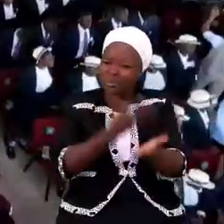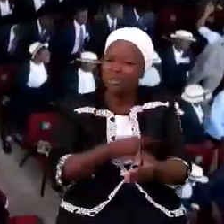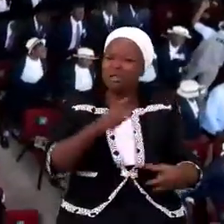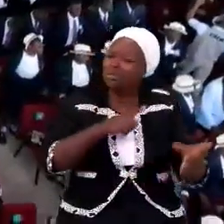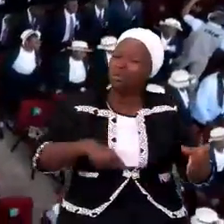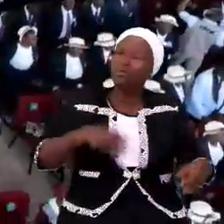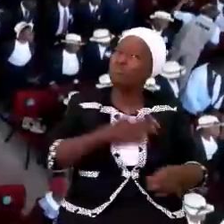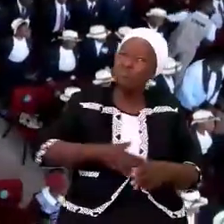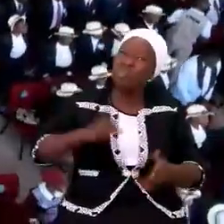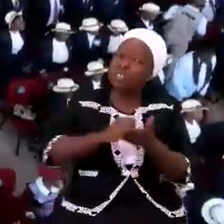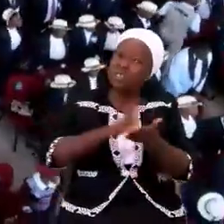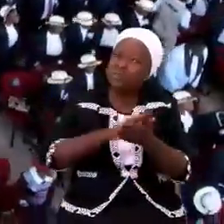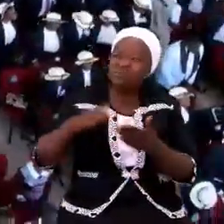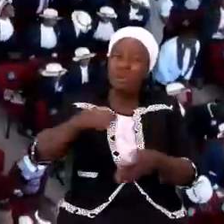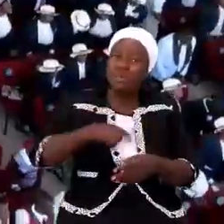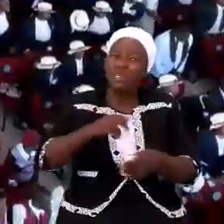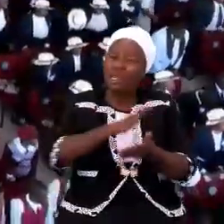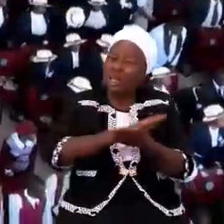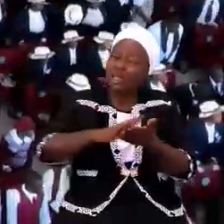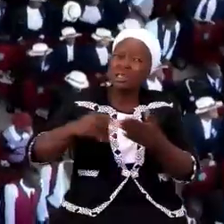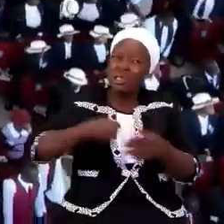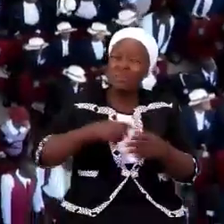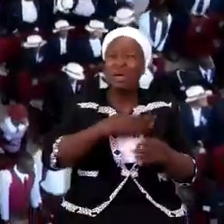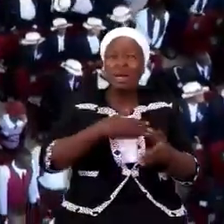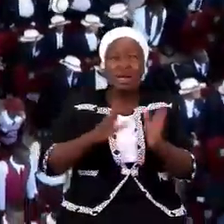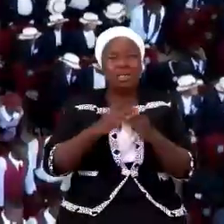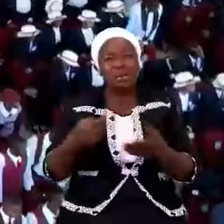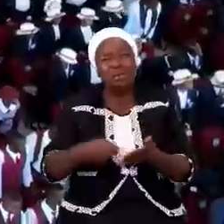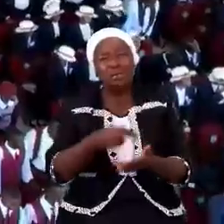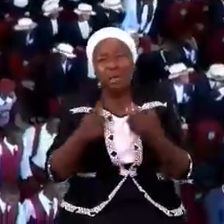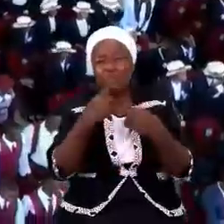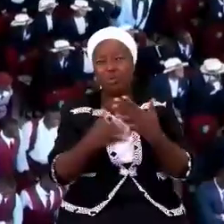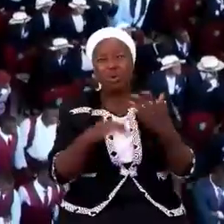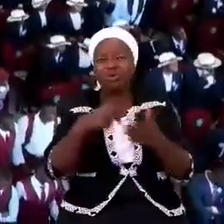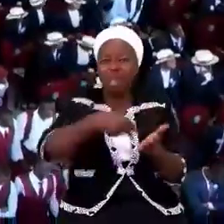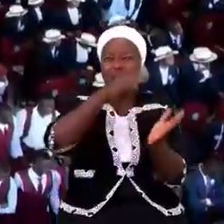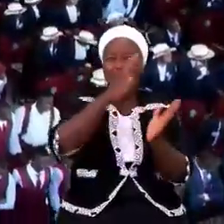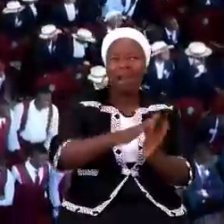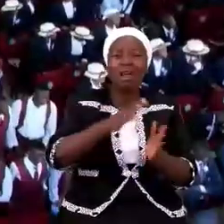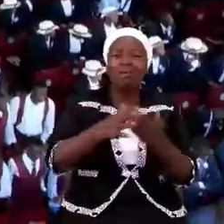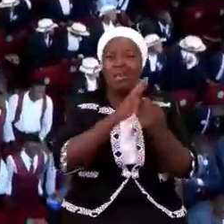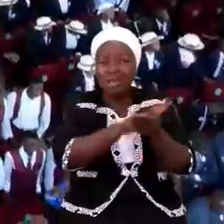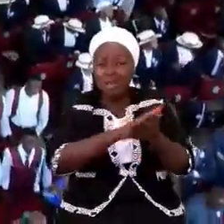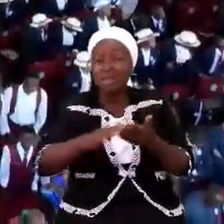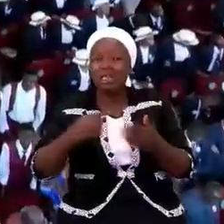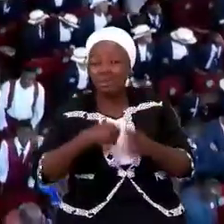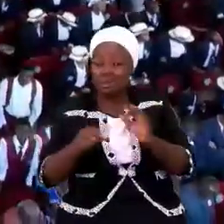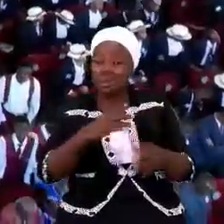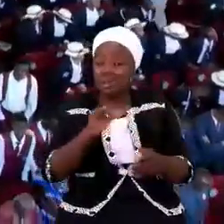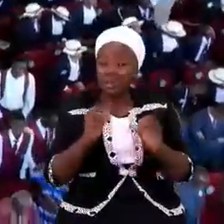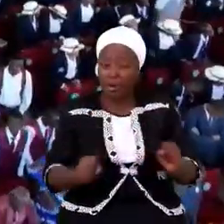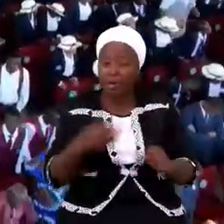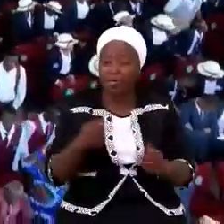Ghost shall receive power. After that, the Holy Ghost has come upon you. And you shall be my witnesses in Jerusalem, all Judea,